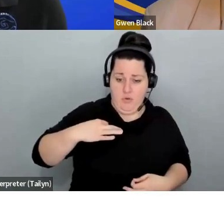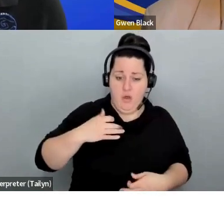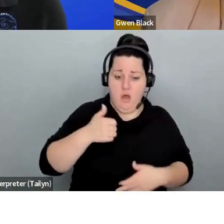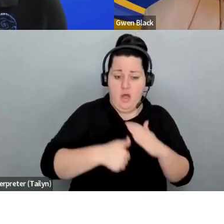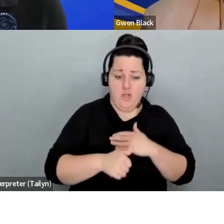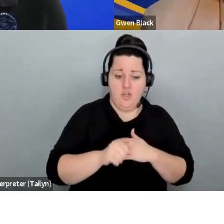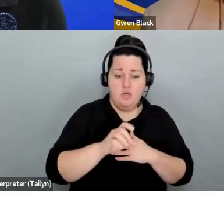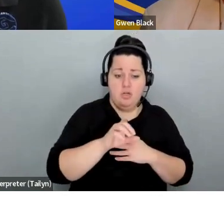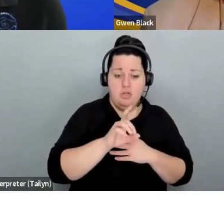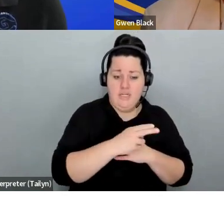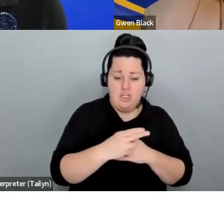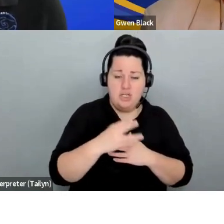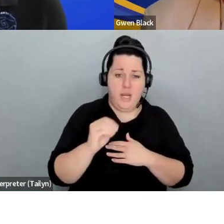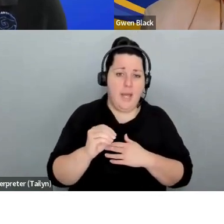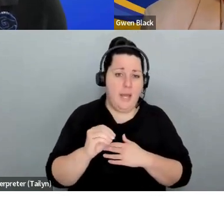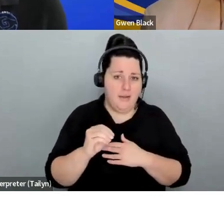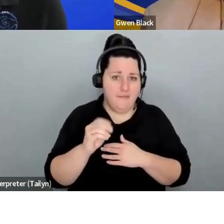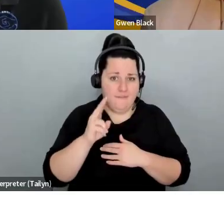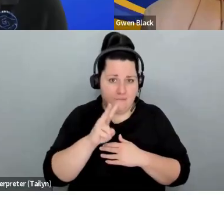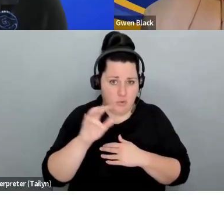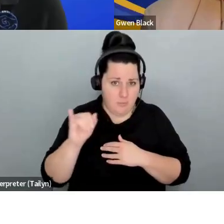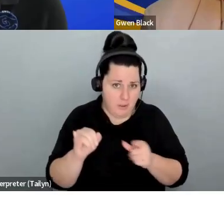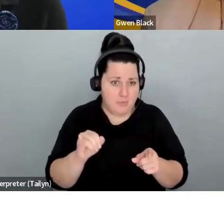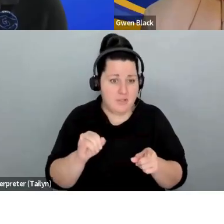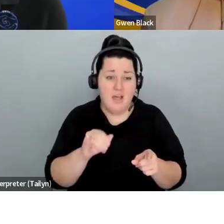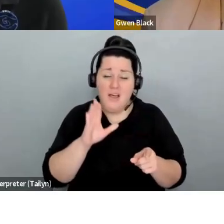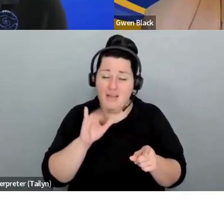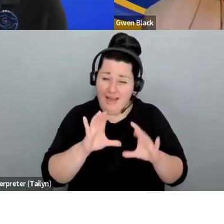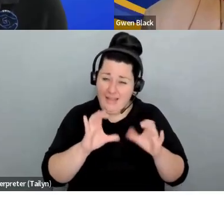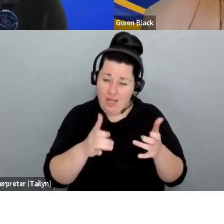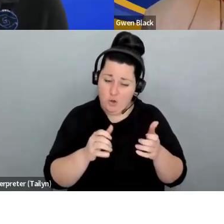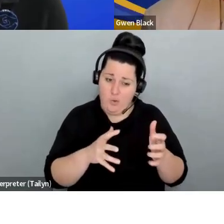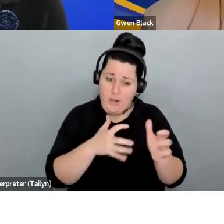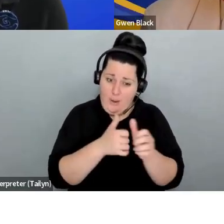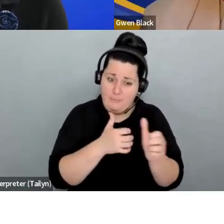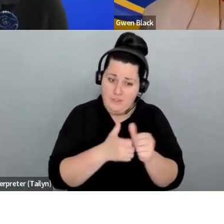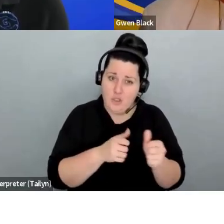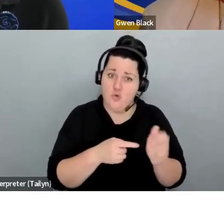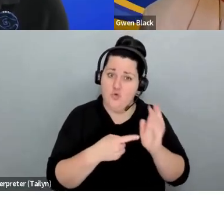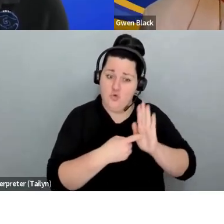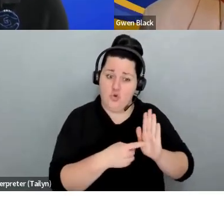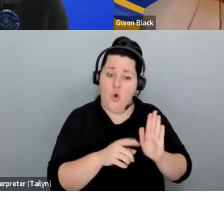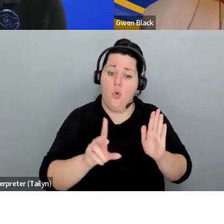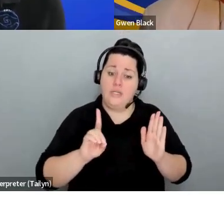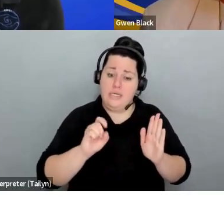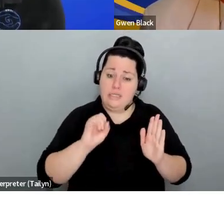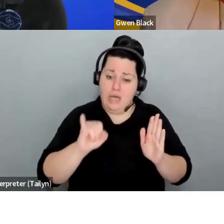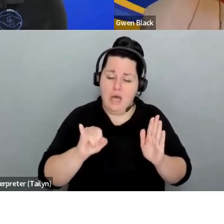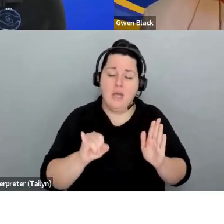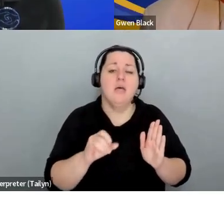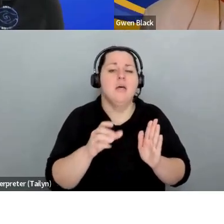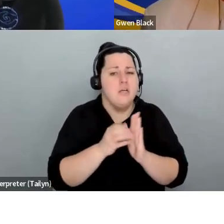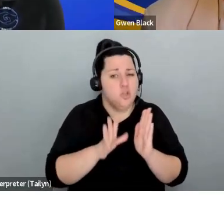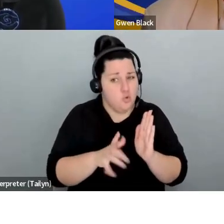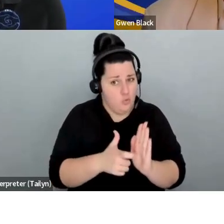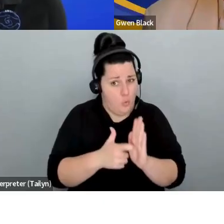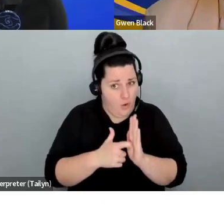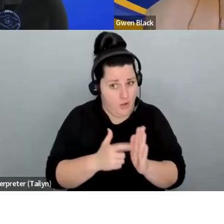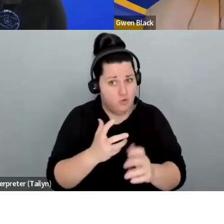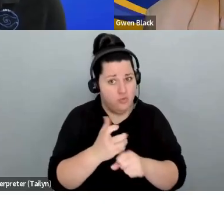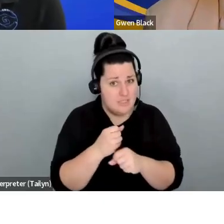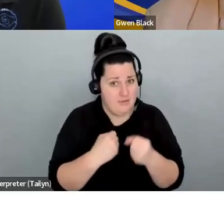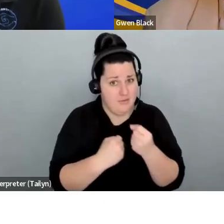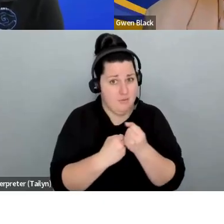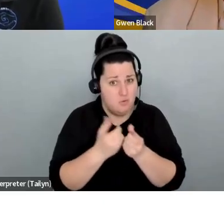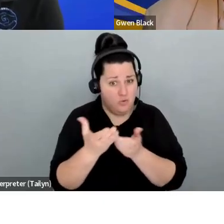DHH and visual impairments, eligibility category has to be updated to reflect dual sensory. The student is then required to receive support services from